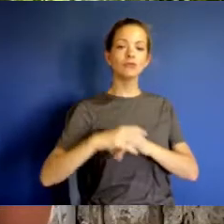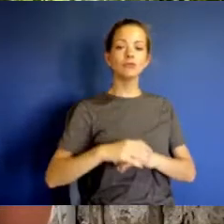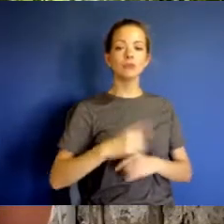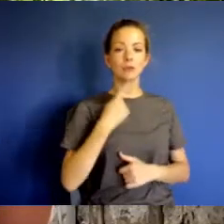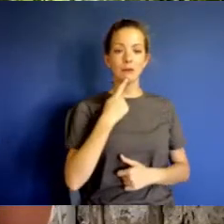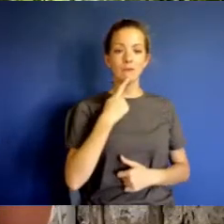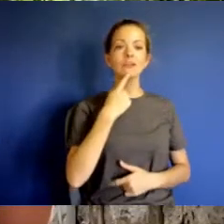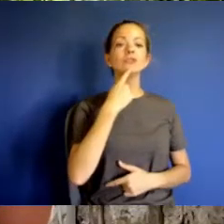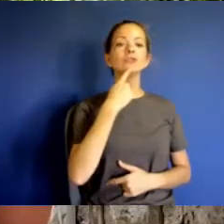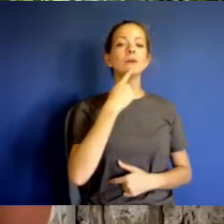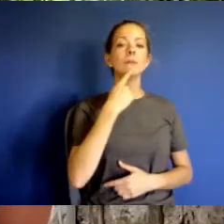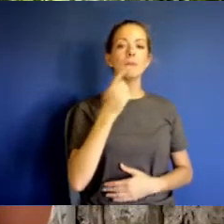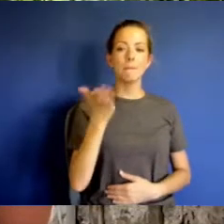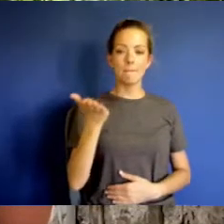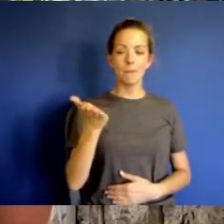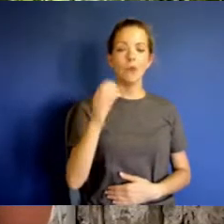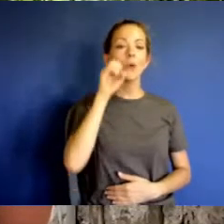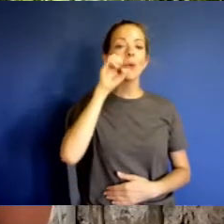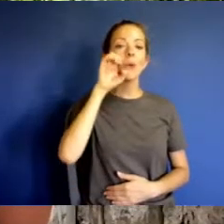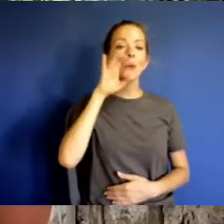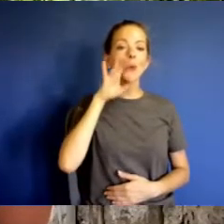and lift our chin.